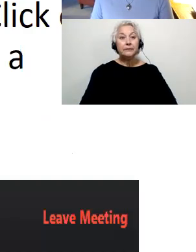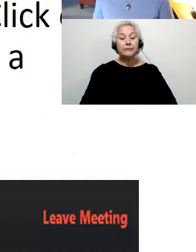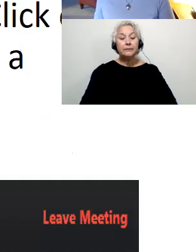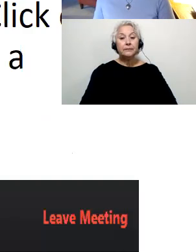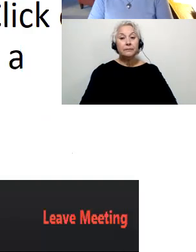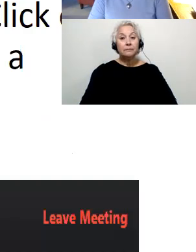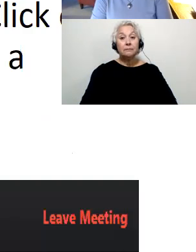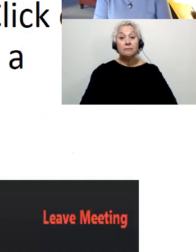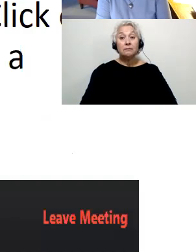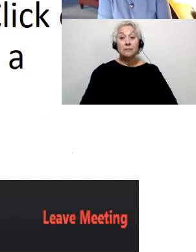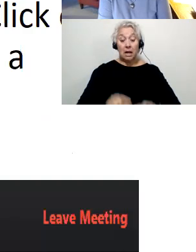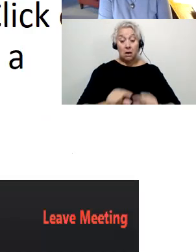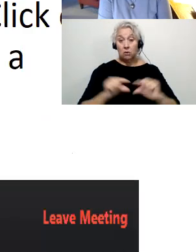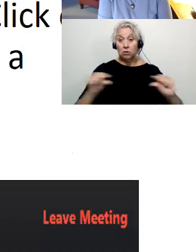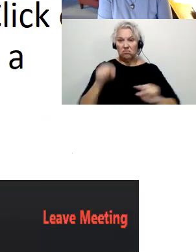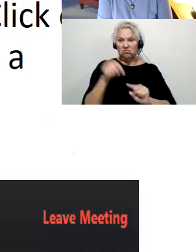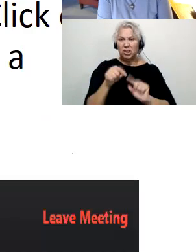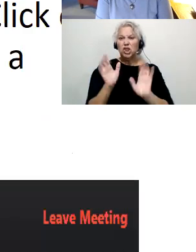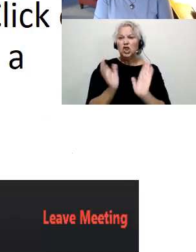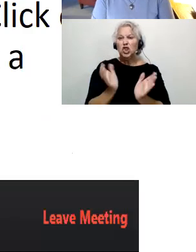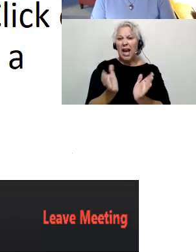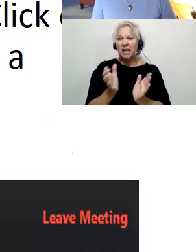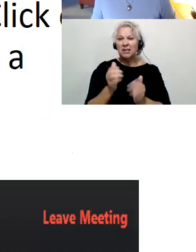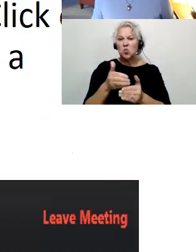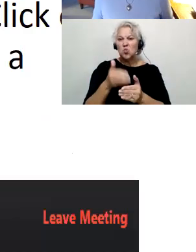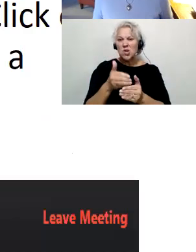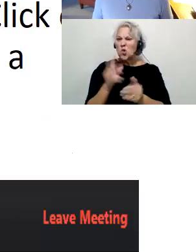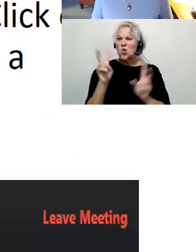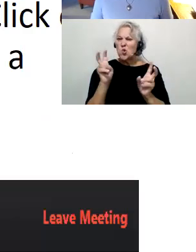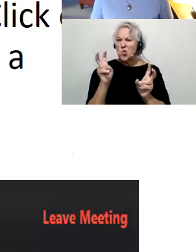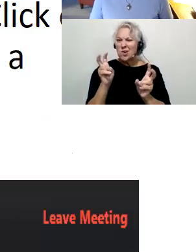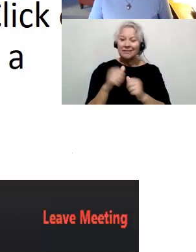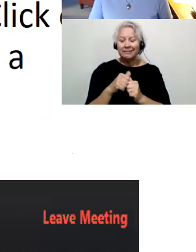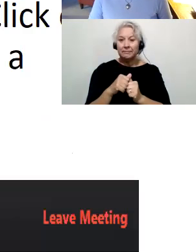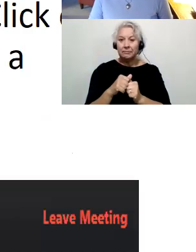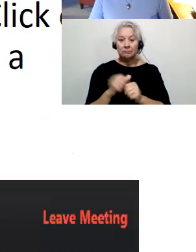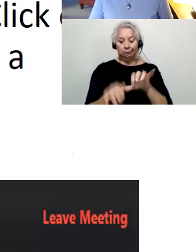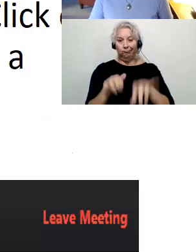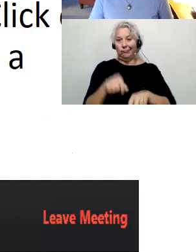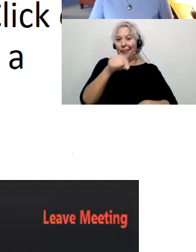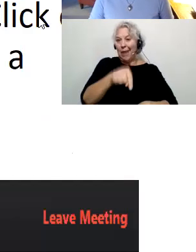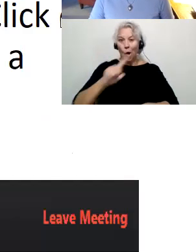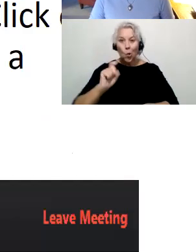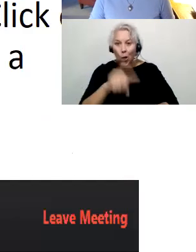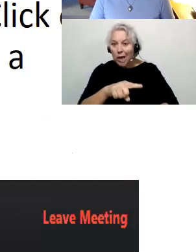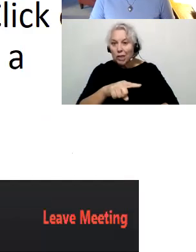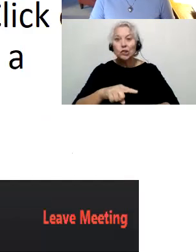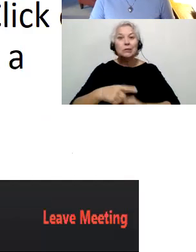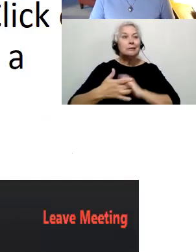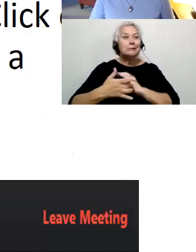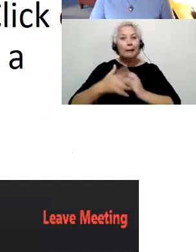There's a chat window available. Type in the chat to share your questions and insights and to let us know if you're having any